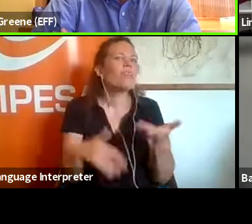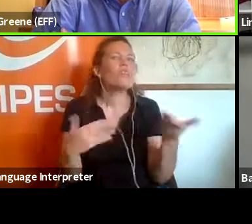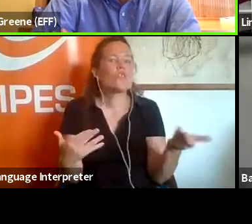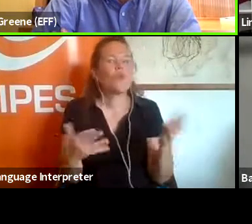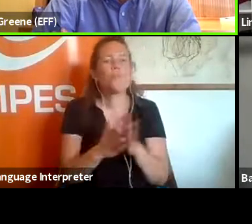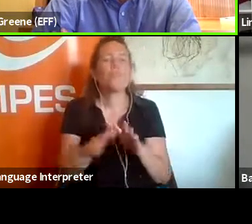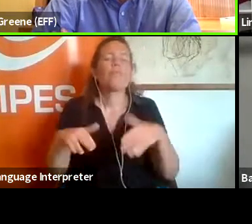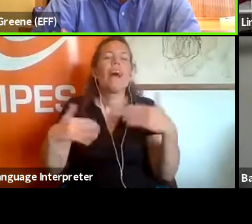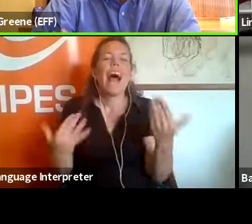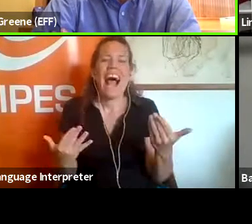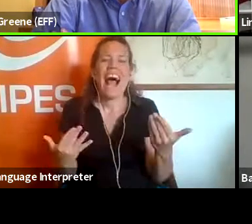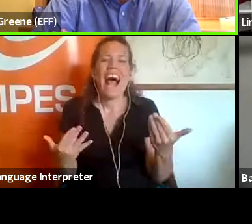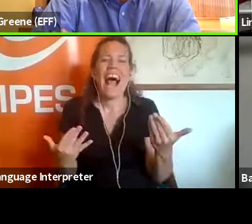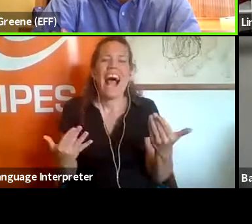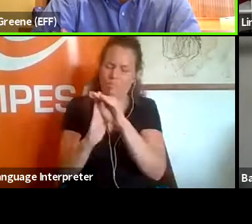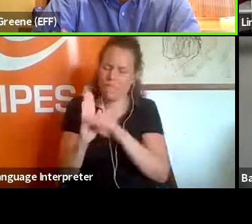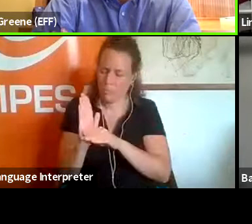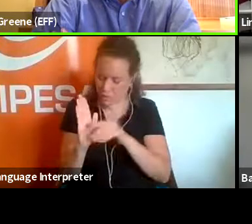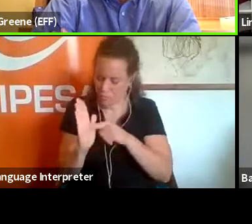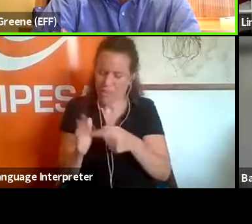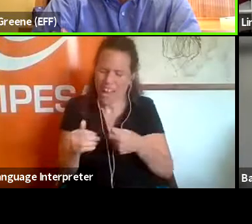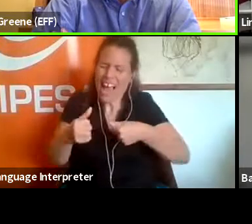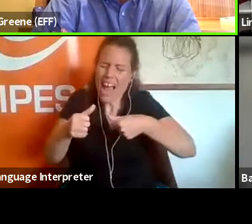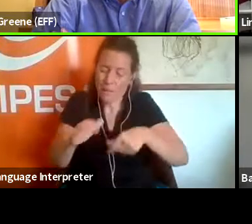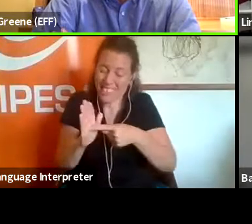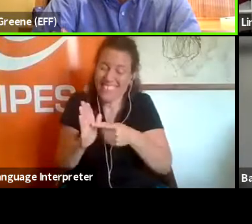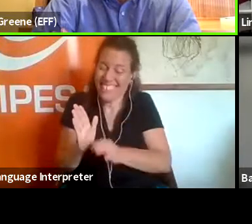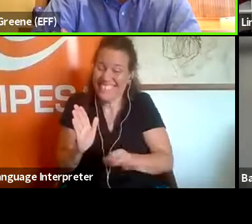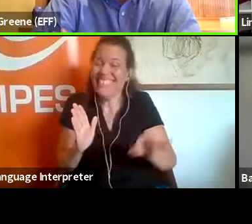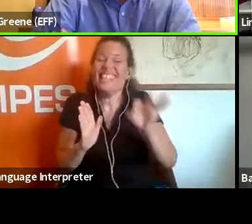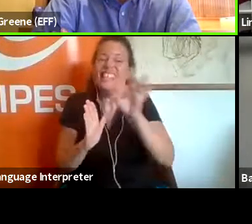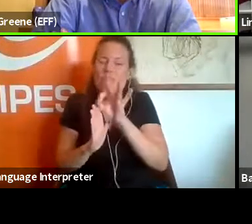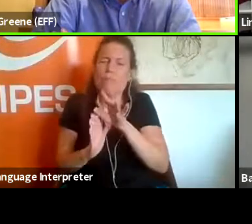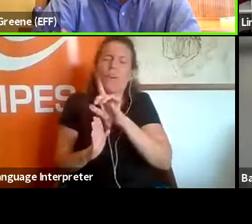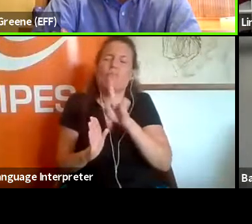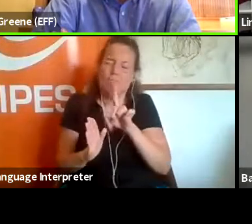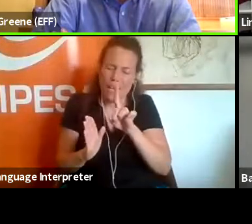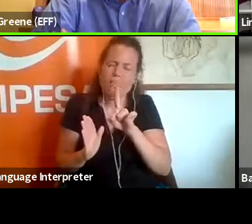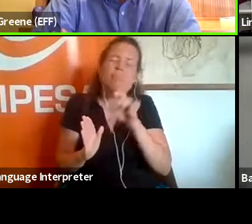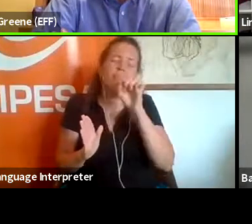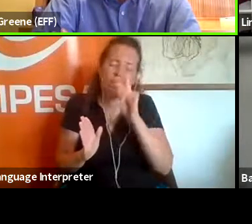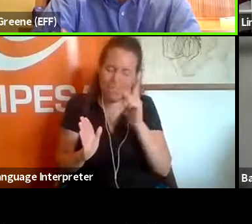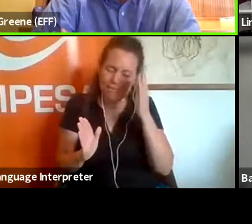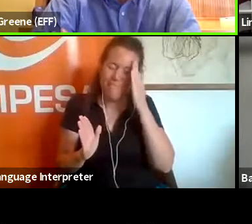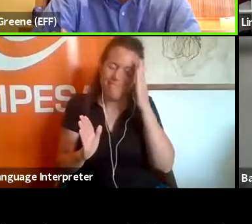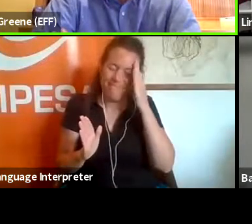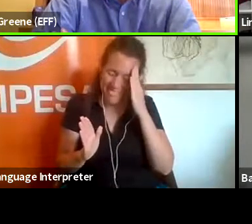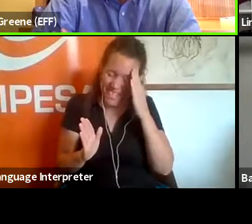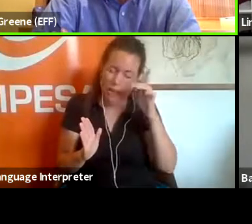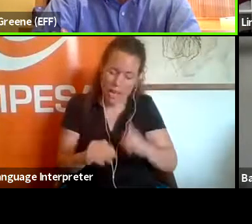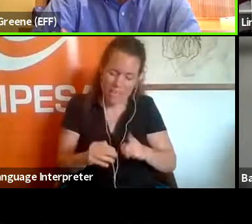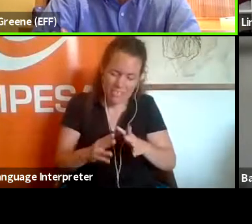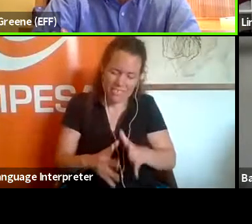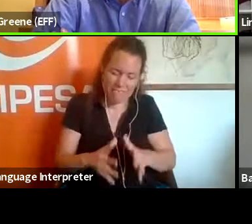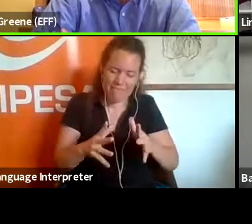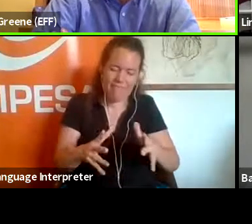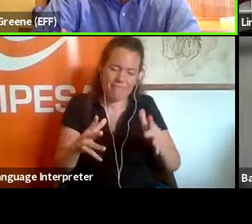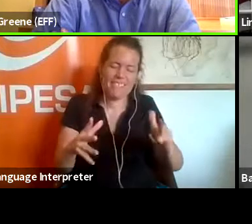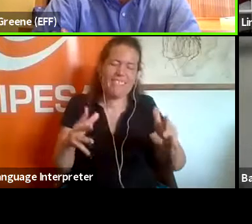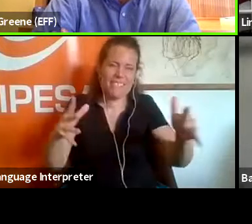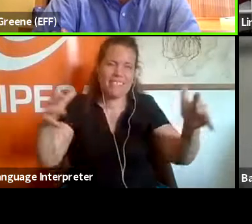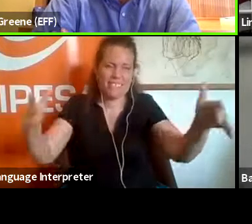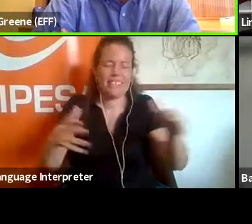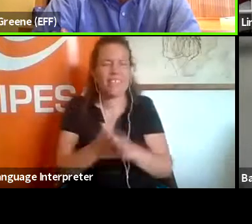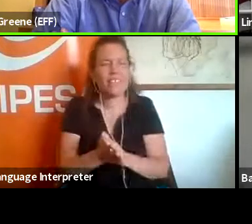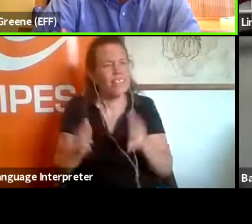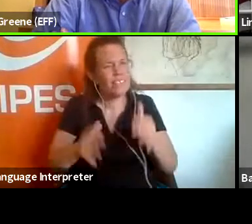emphasize the importance of doing these things, but with a recognition that they may have to be scaled up? And how do you do that? And what does scaling